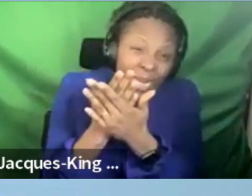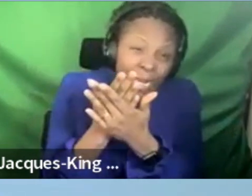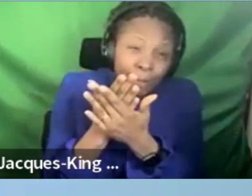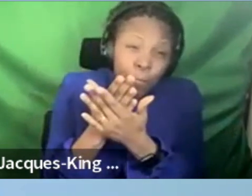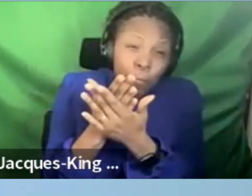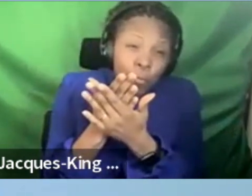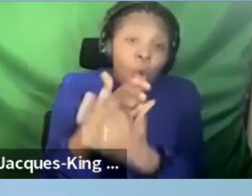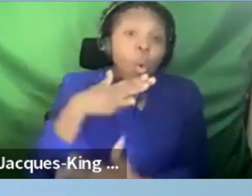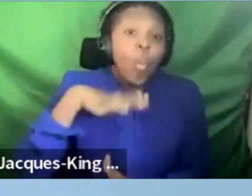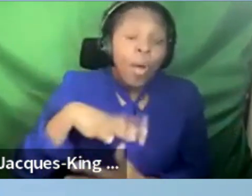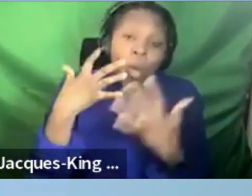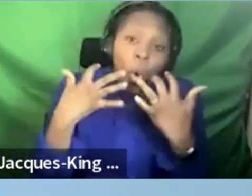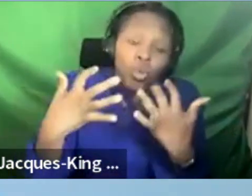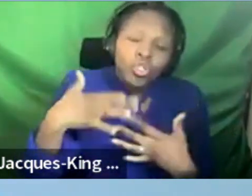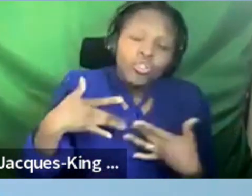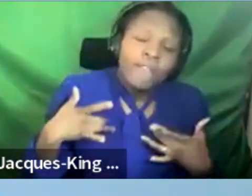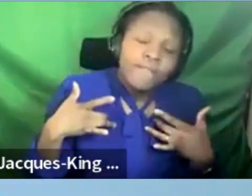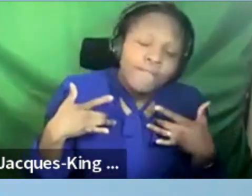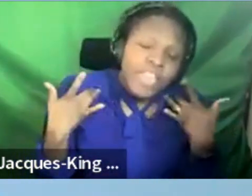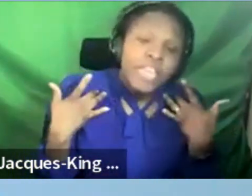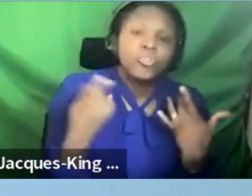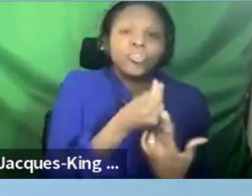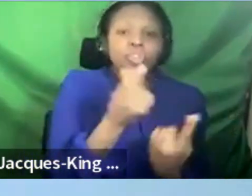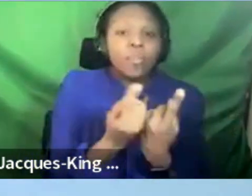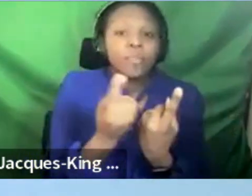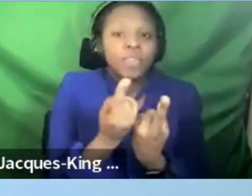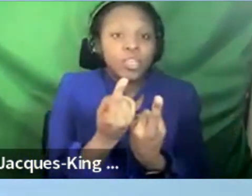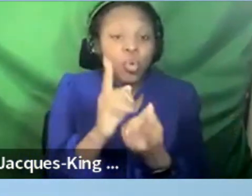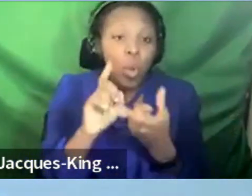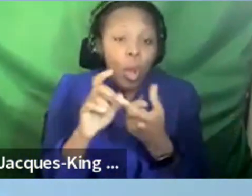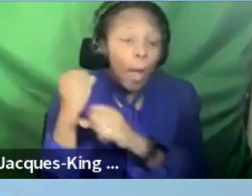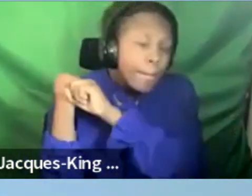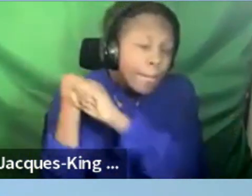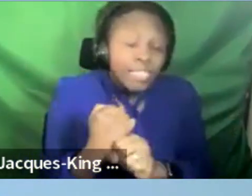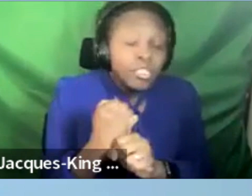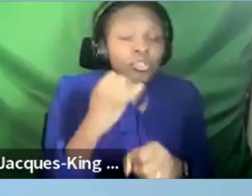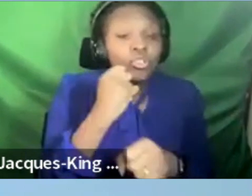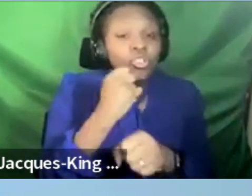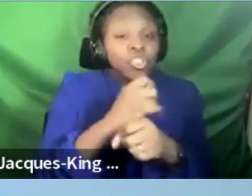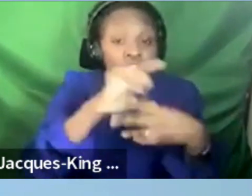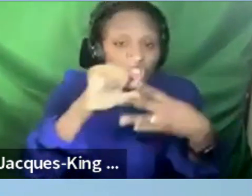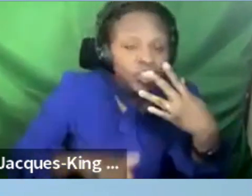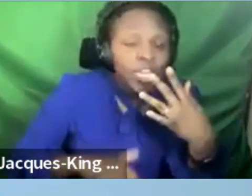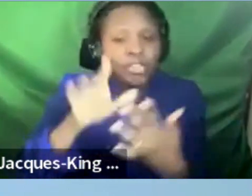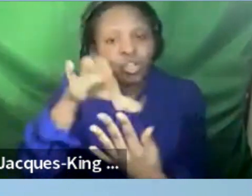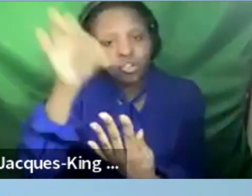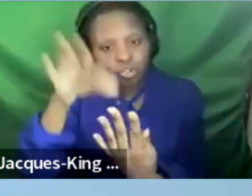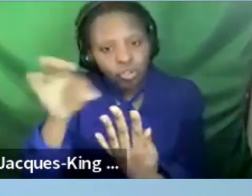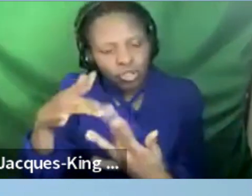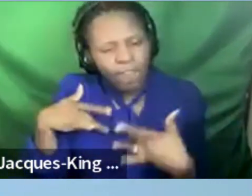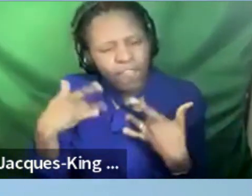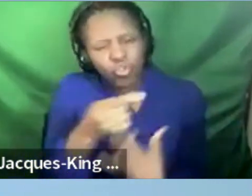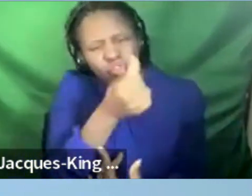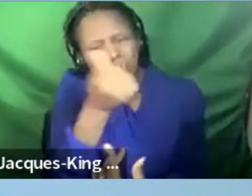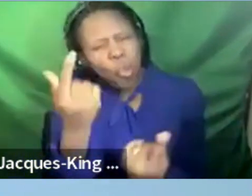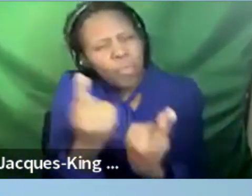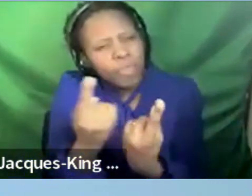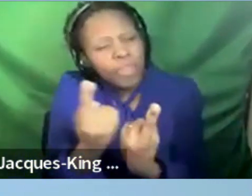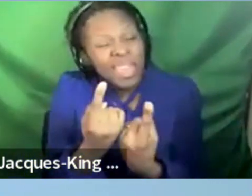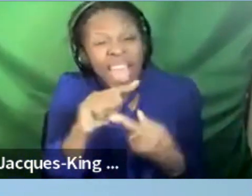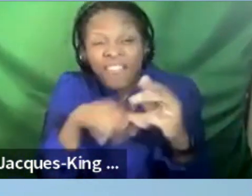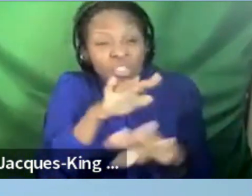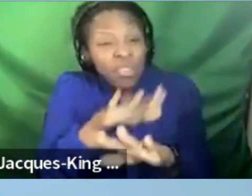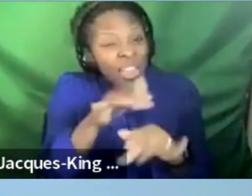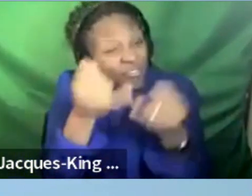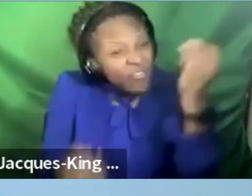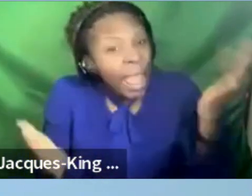making me feel something. And so you're committing to your gender choices, making me feel something. And if it's not, then it's